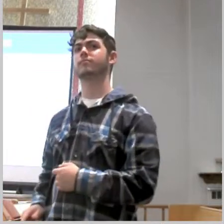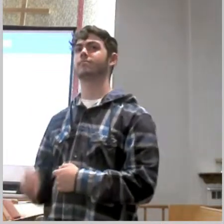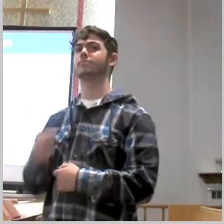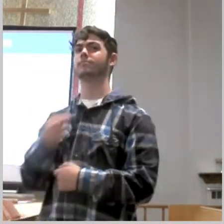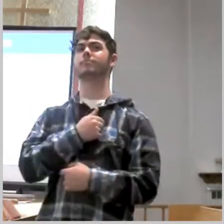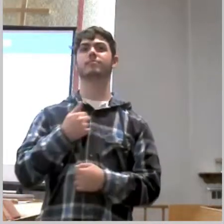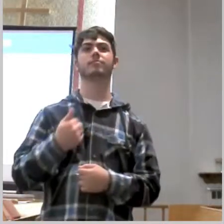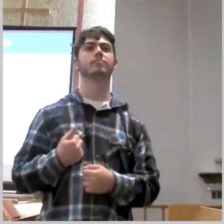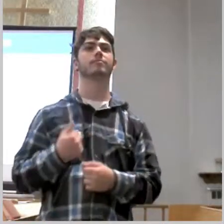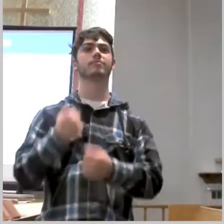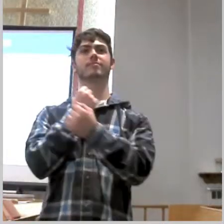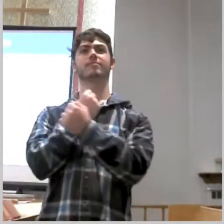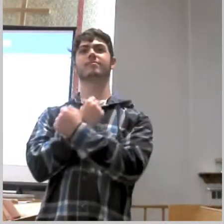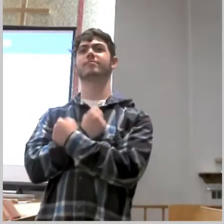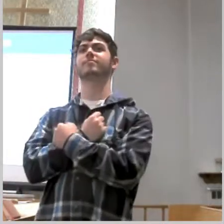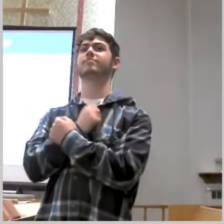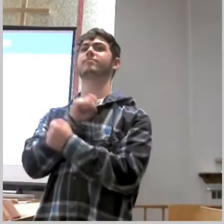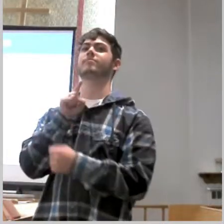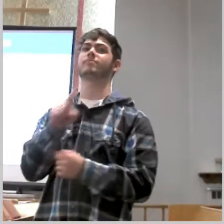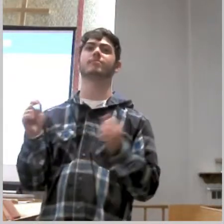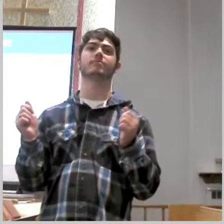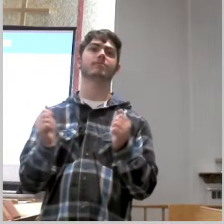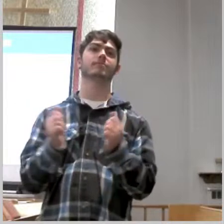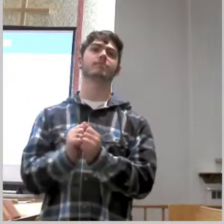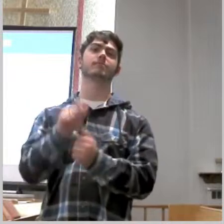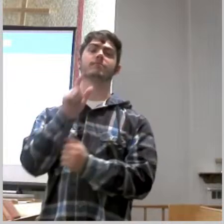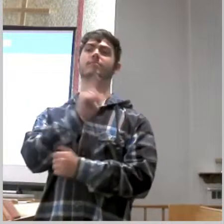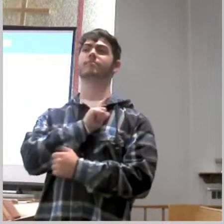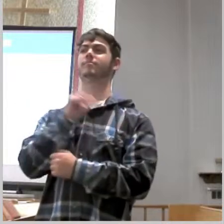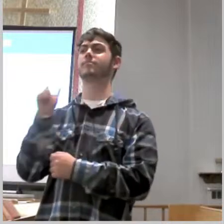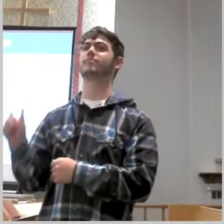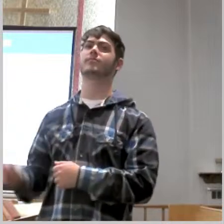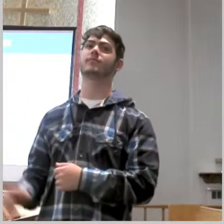Lord. We love you with the love of the